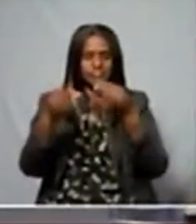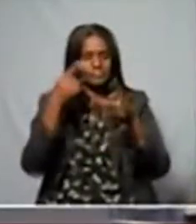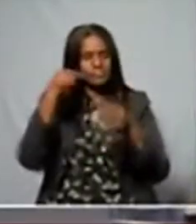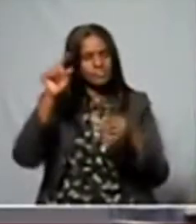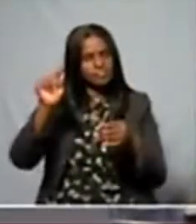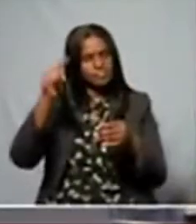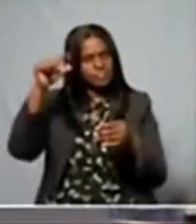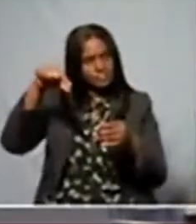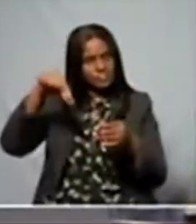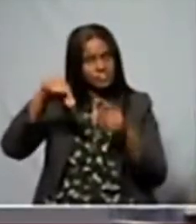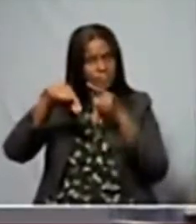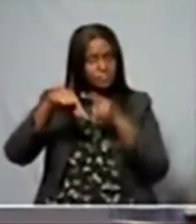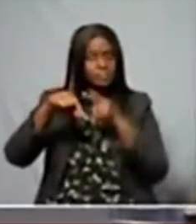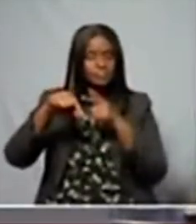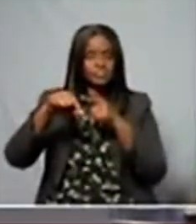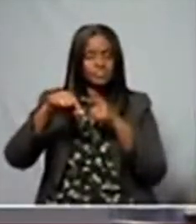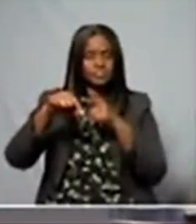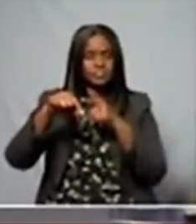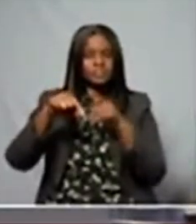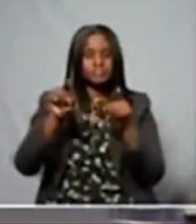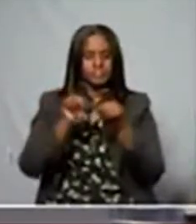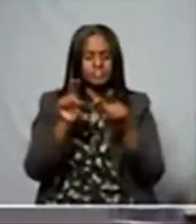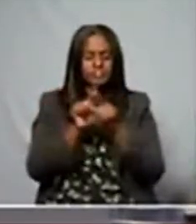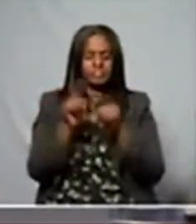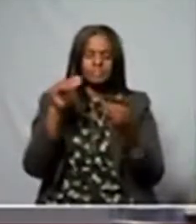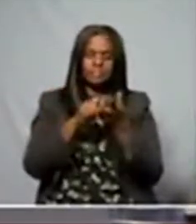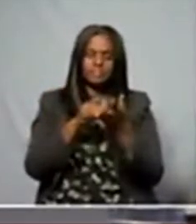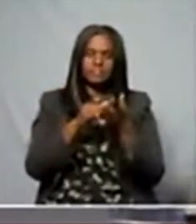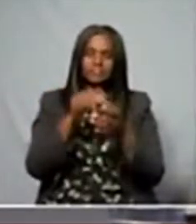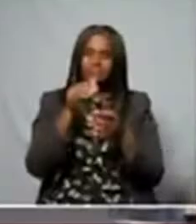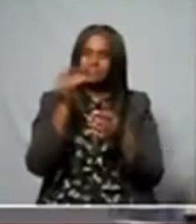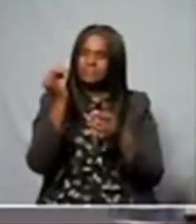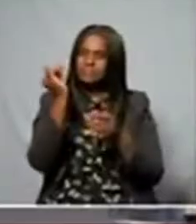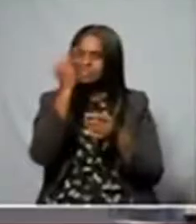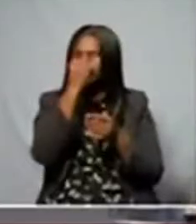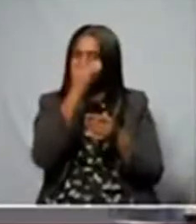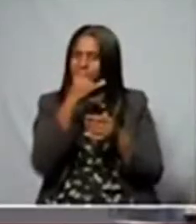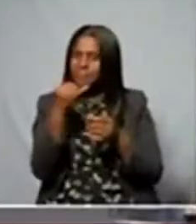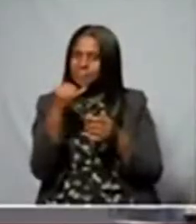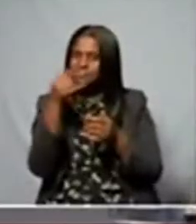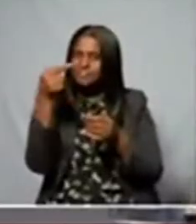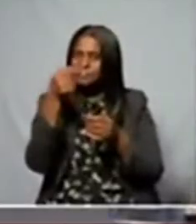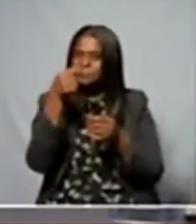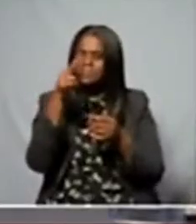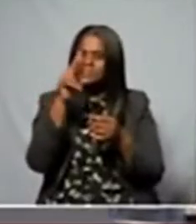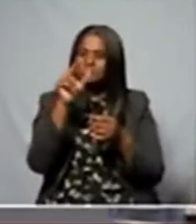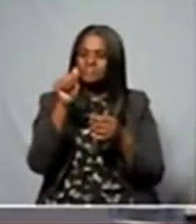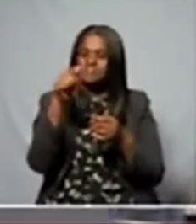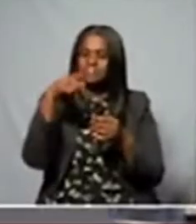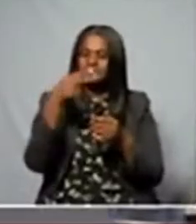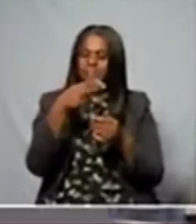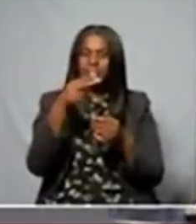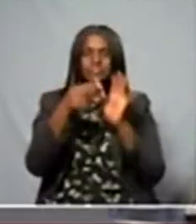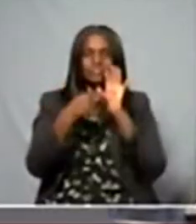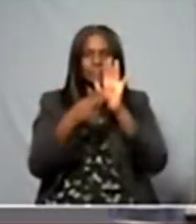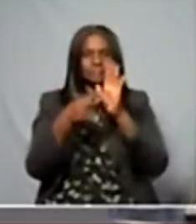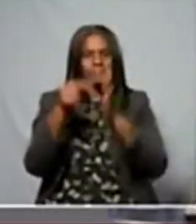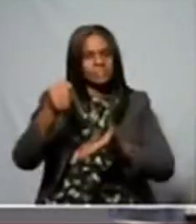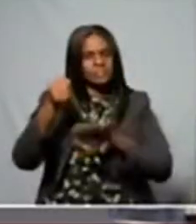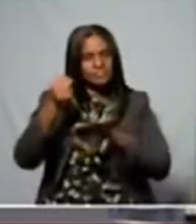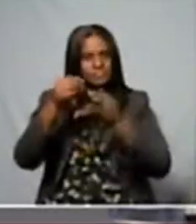quarter. And then graph 1 just shows budget